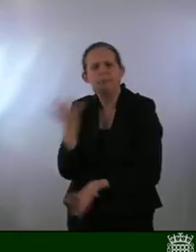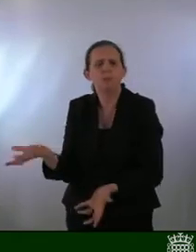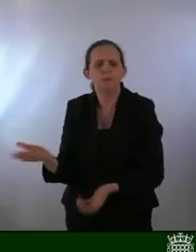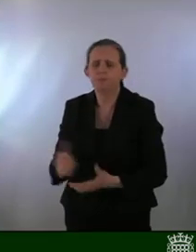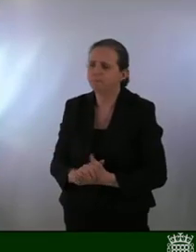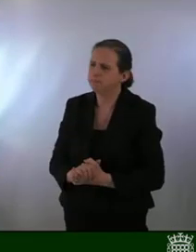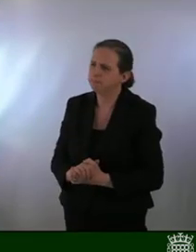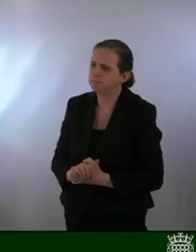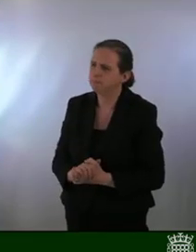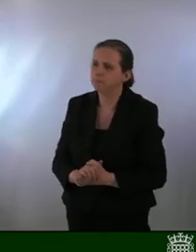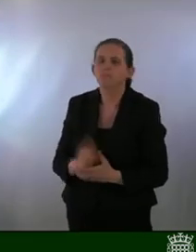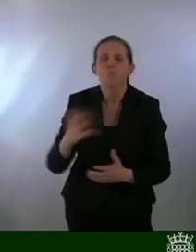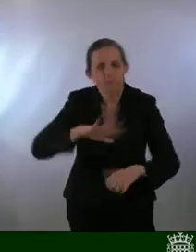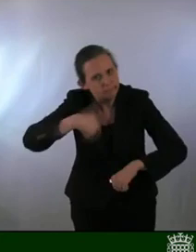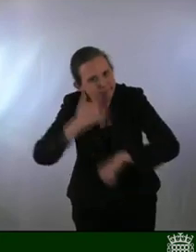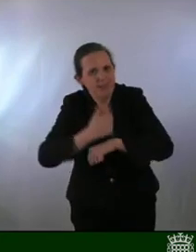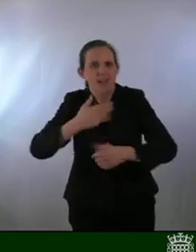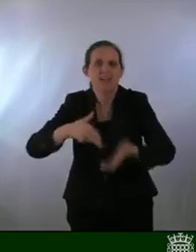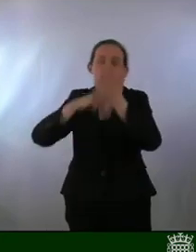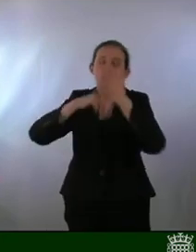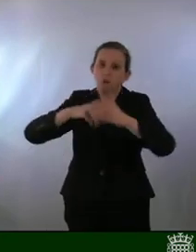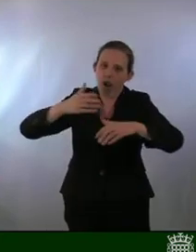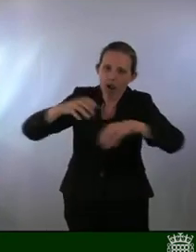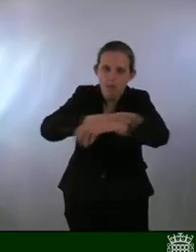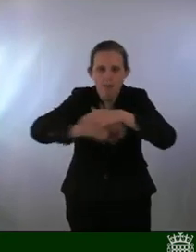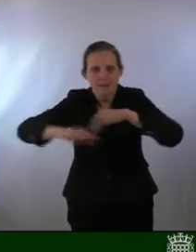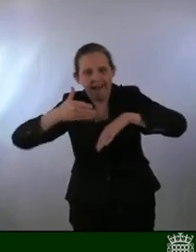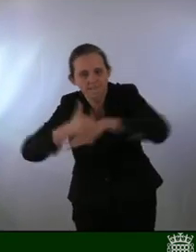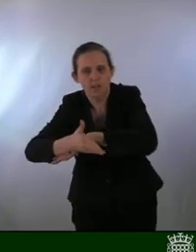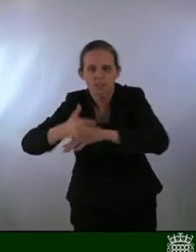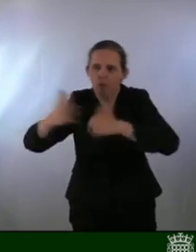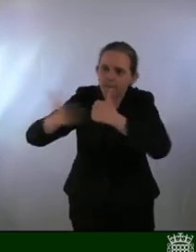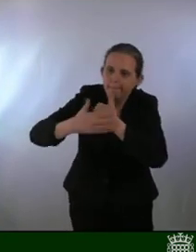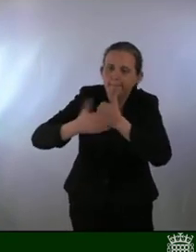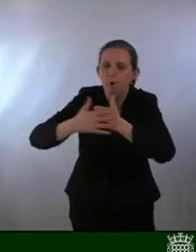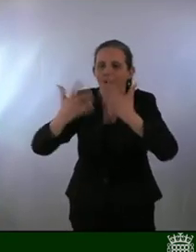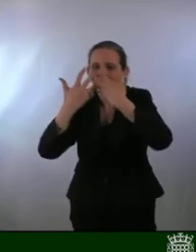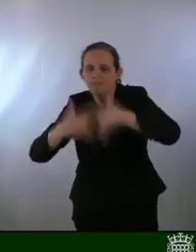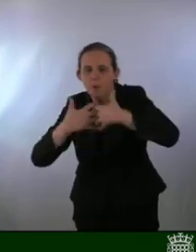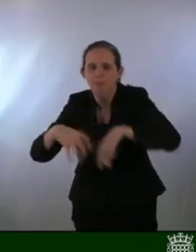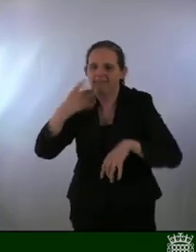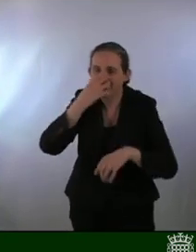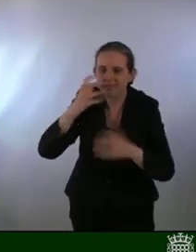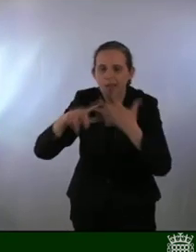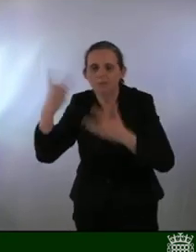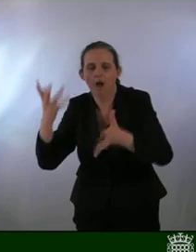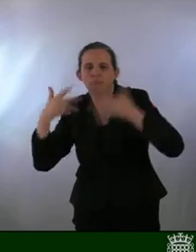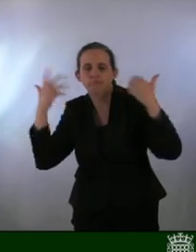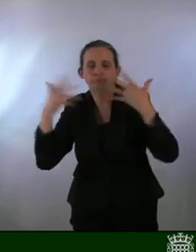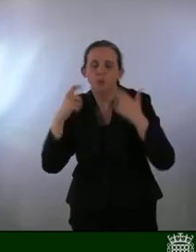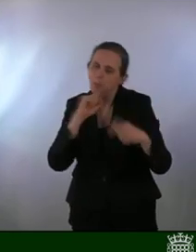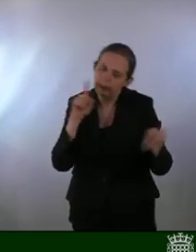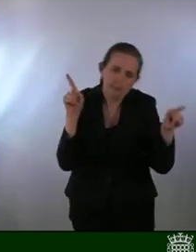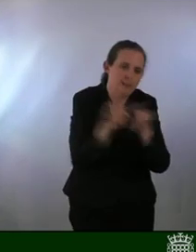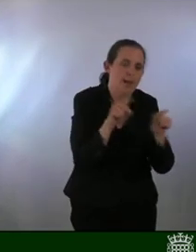effort for ventilators, so we are introducing a national effort for volunteers. And my right honourable friend,